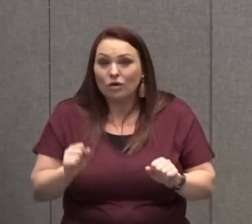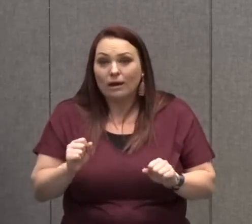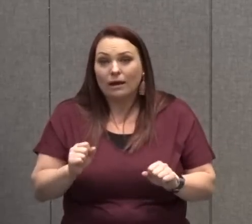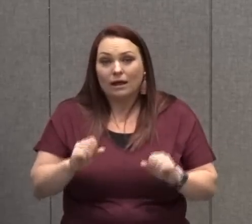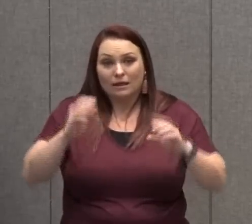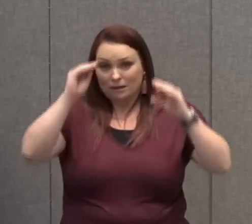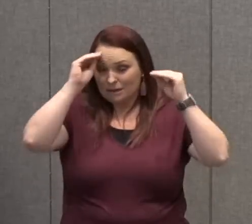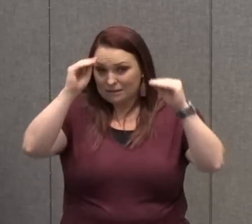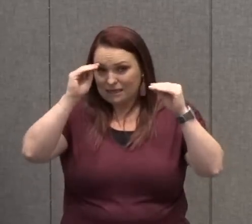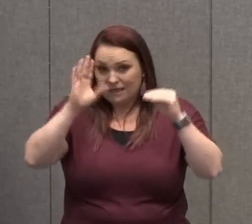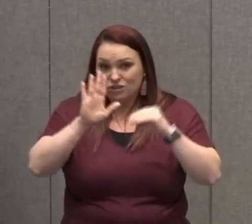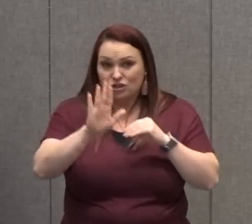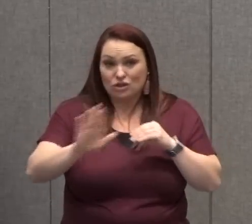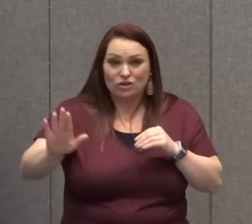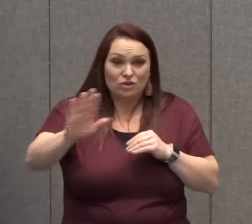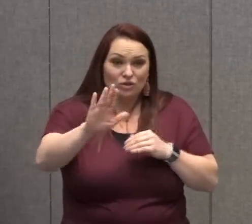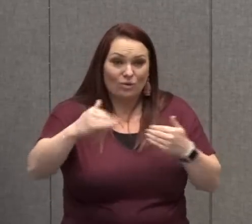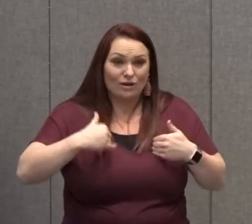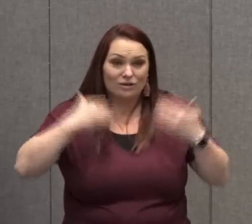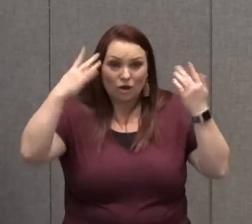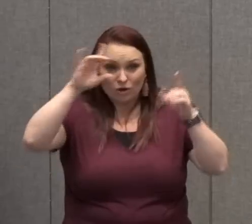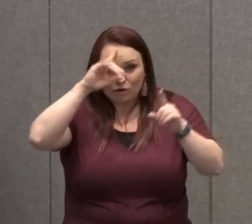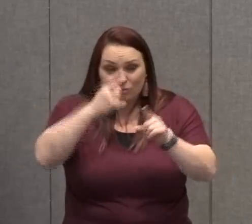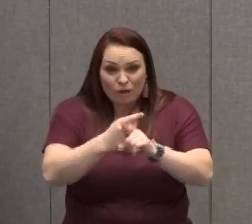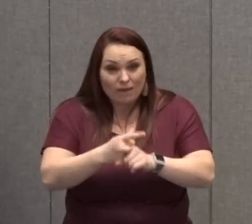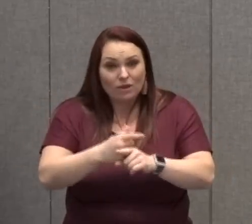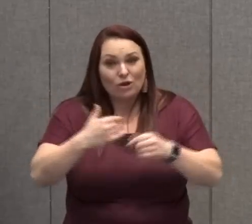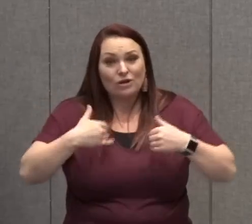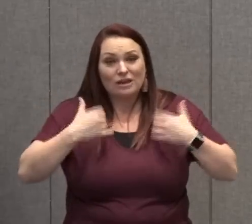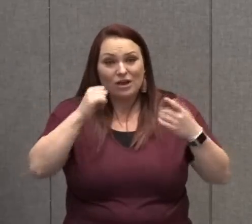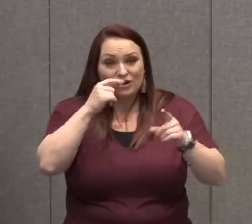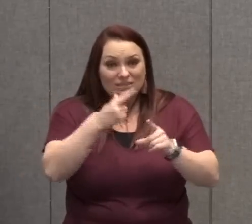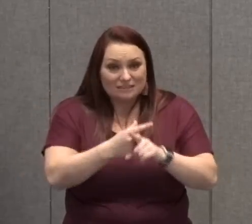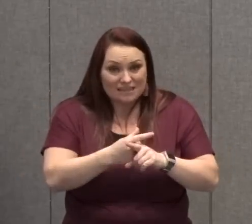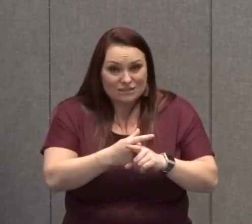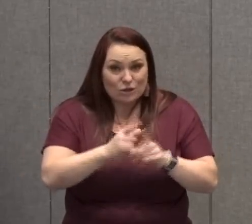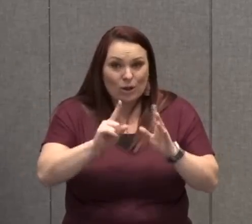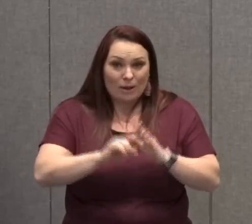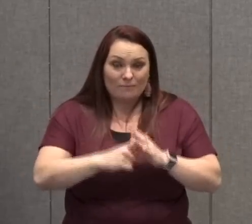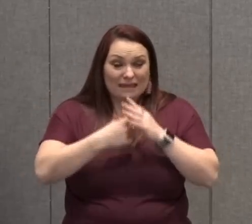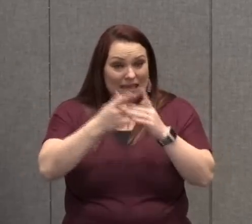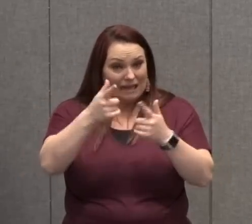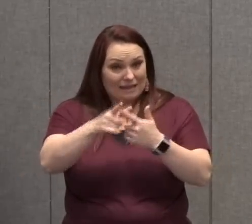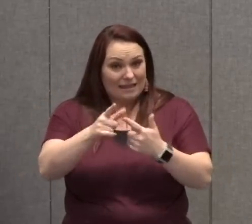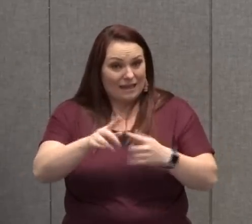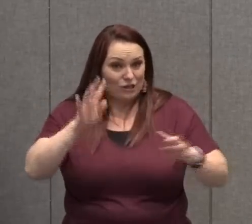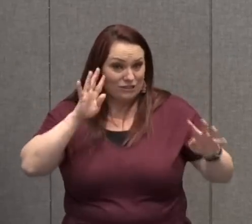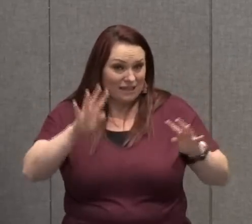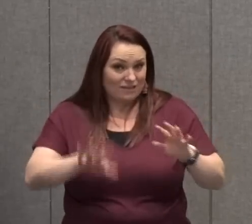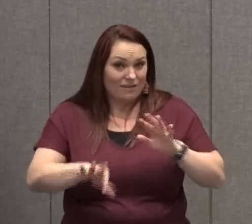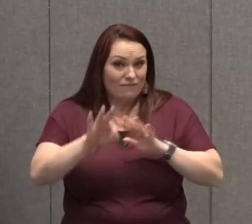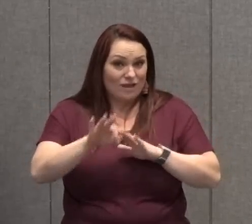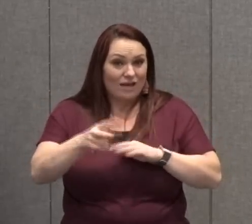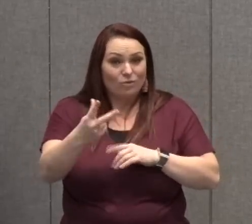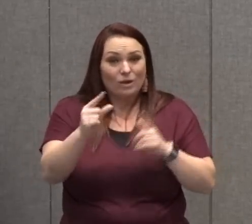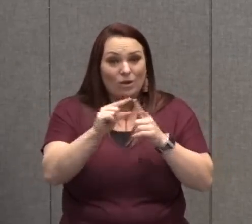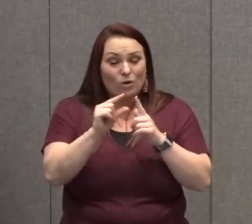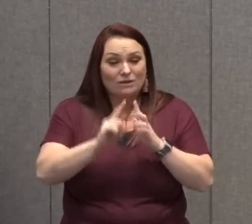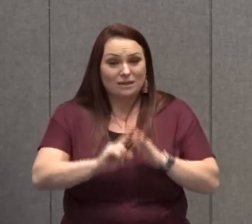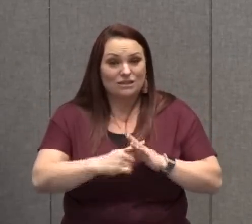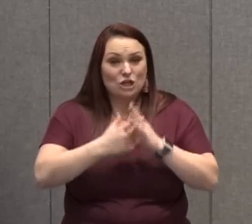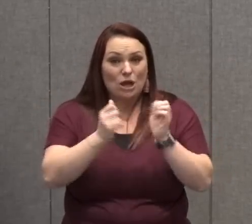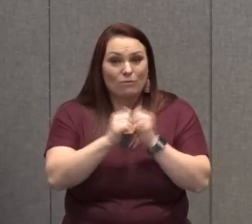teach your younger sibling beginning letter sounds like find three words that start with a